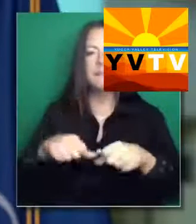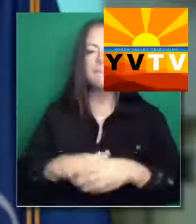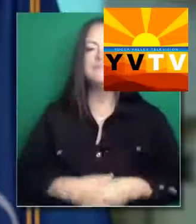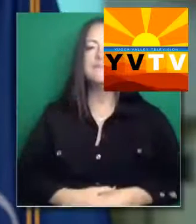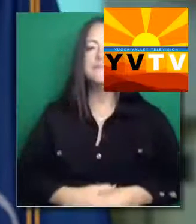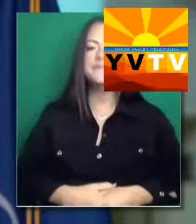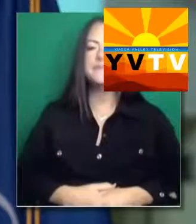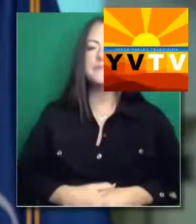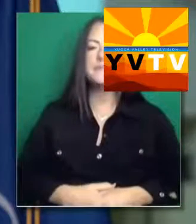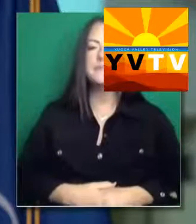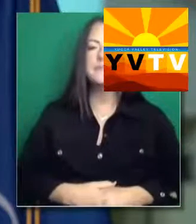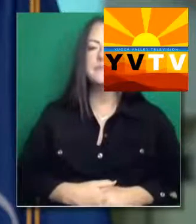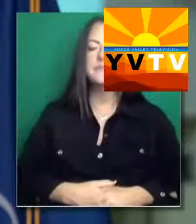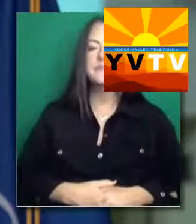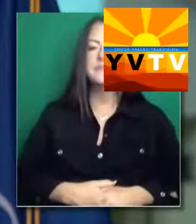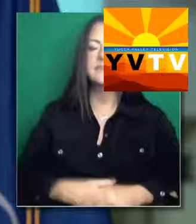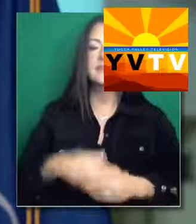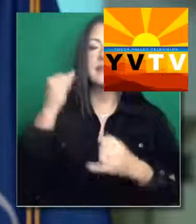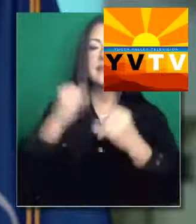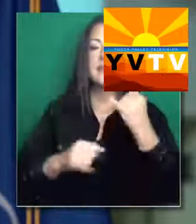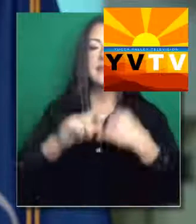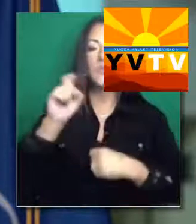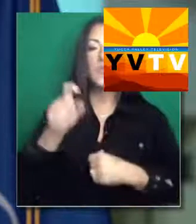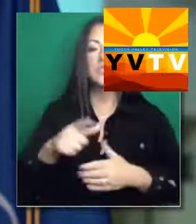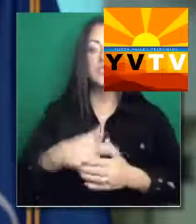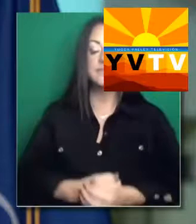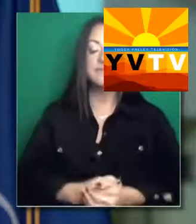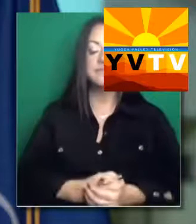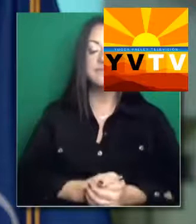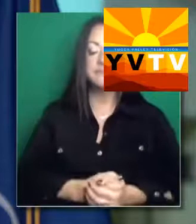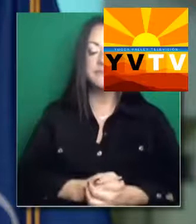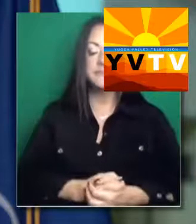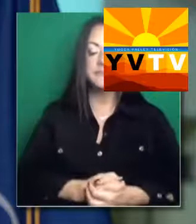Final question, Alex Michelson, Fox 11.